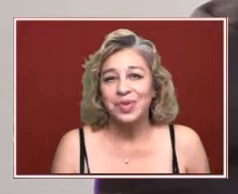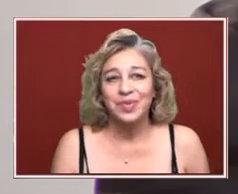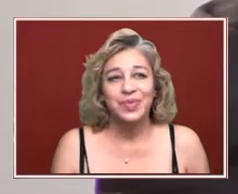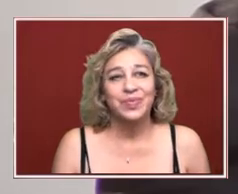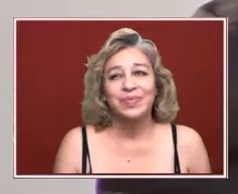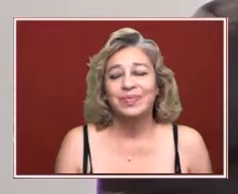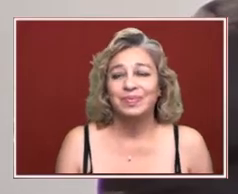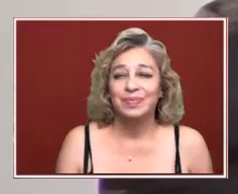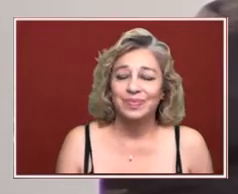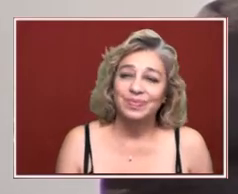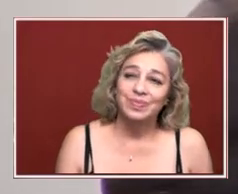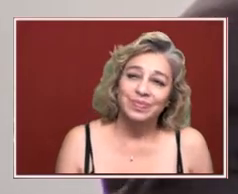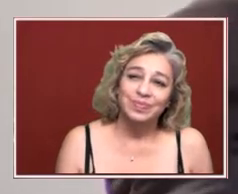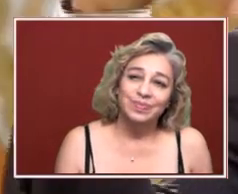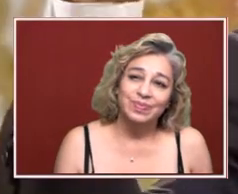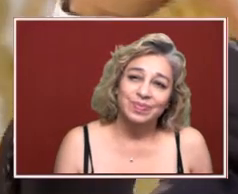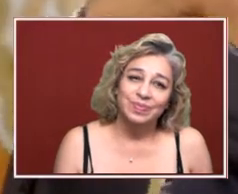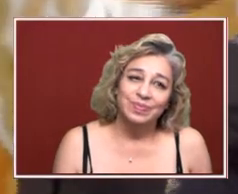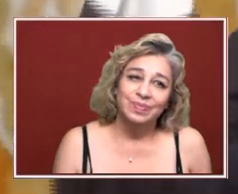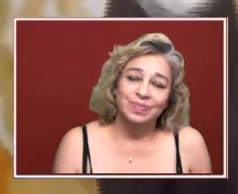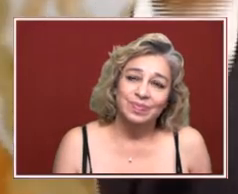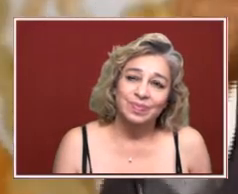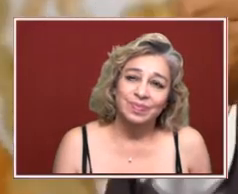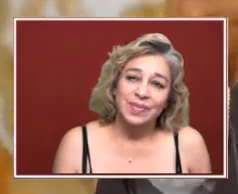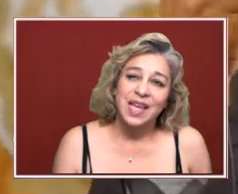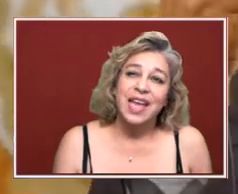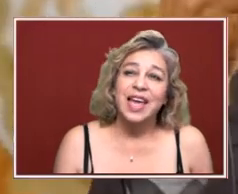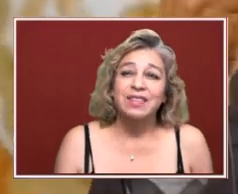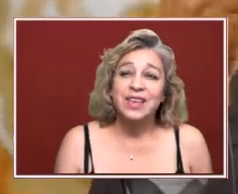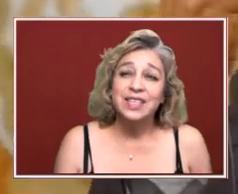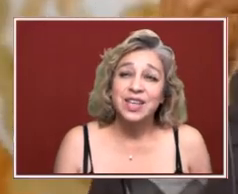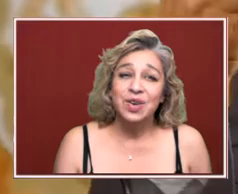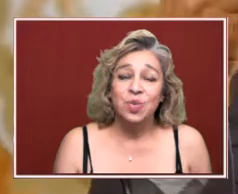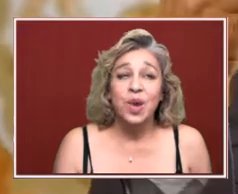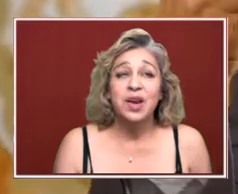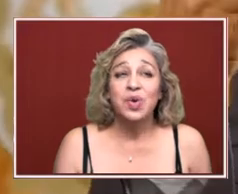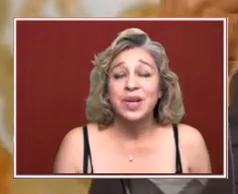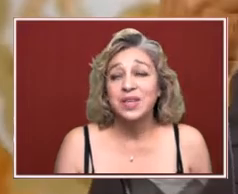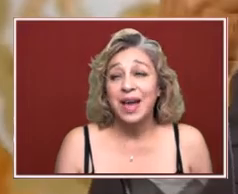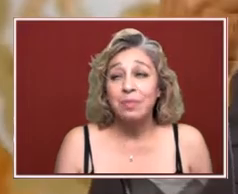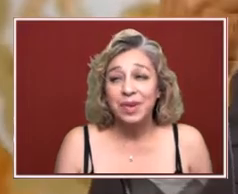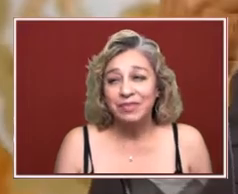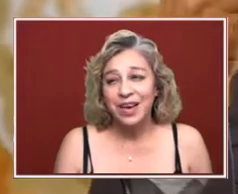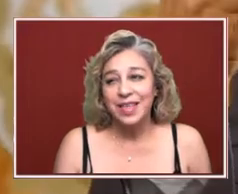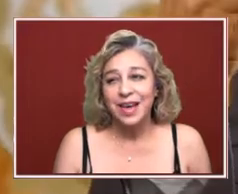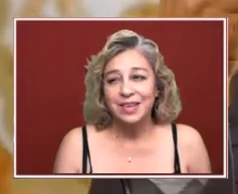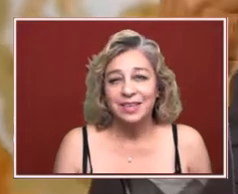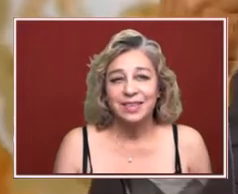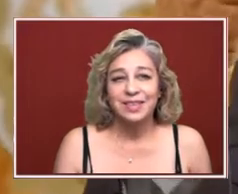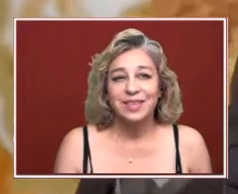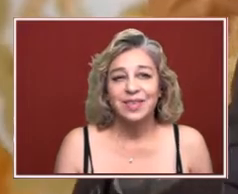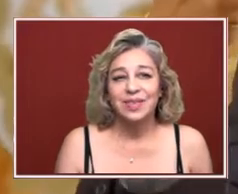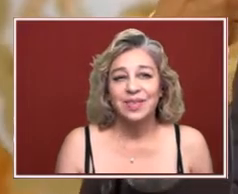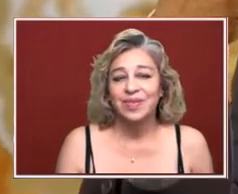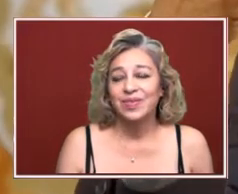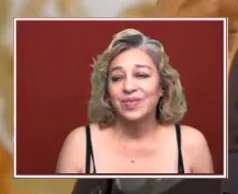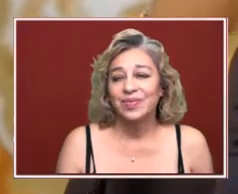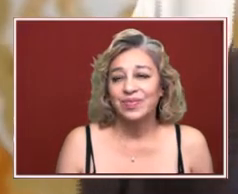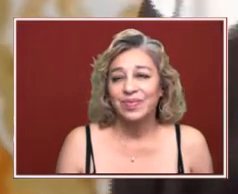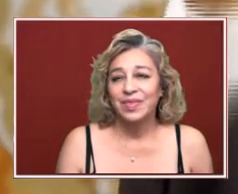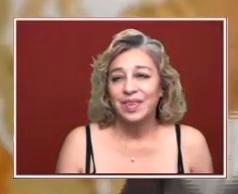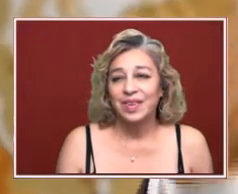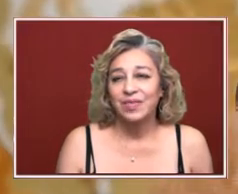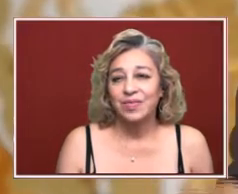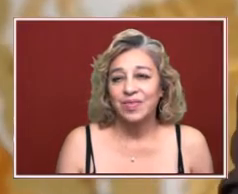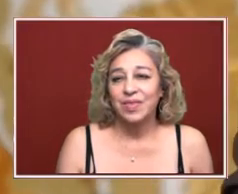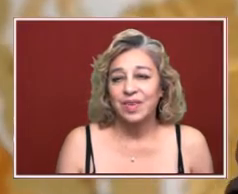people. Este año se amplía. And this year we are going to amplify that. Vamos a